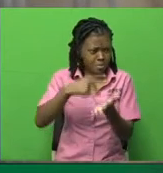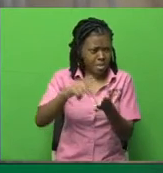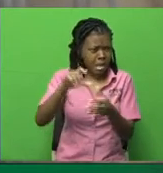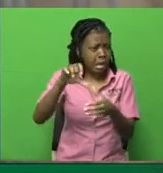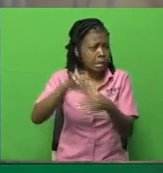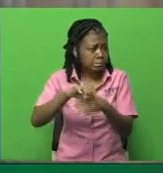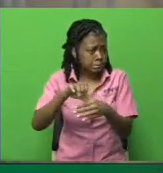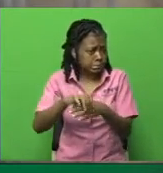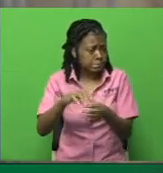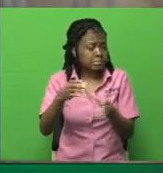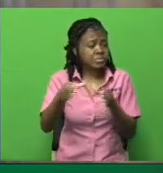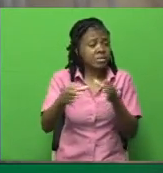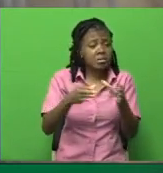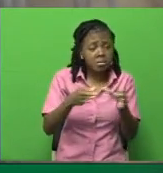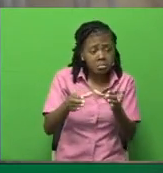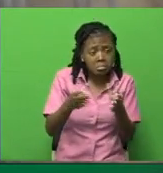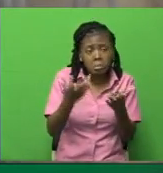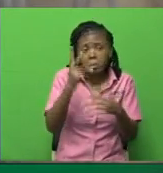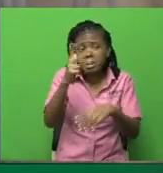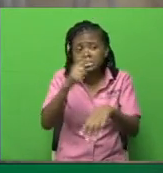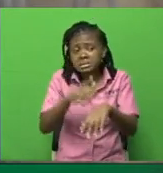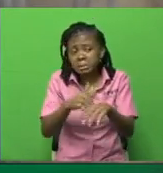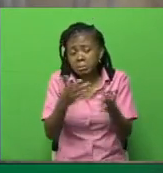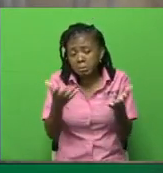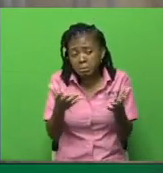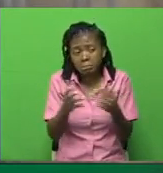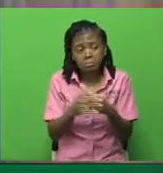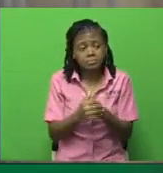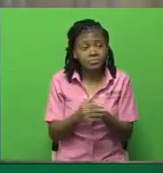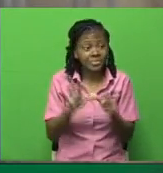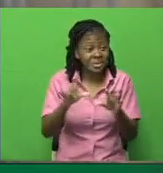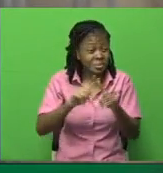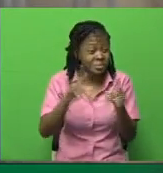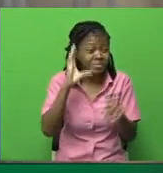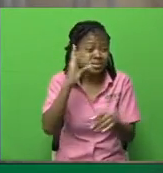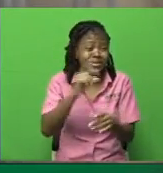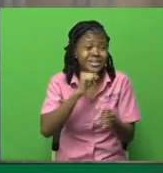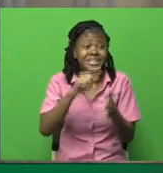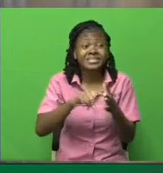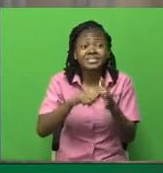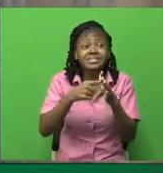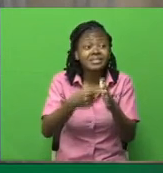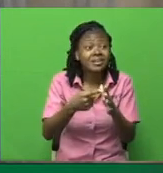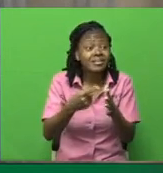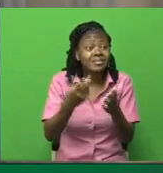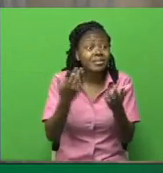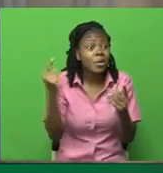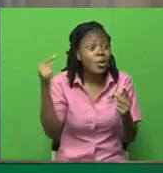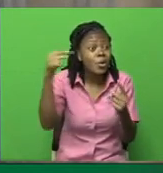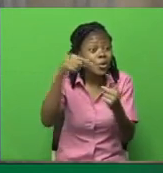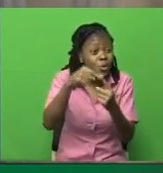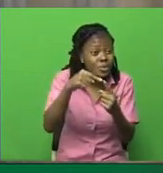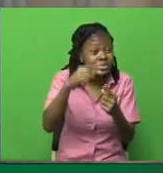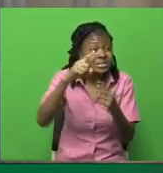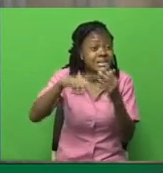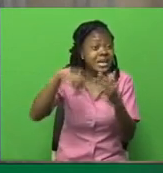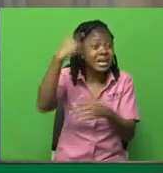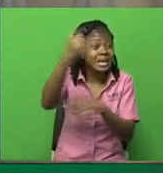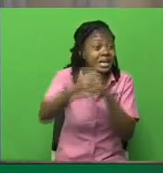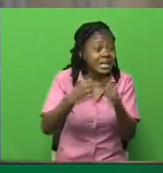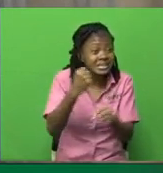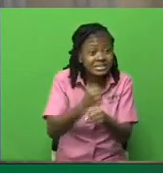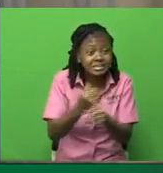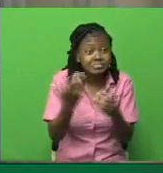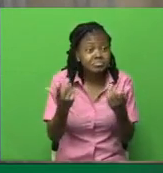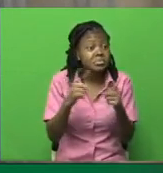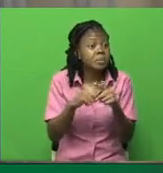and another point this does not kick in until next year but if your prices kicked in the very day the minister